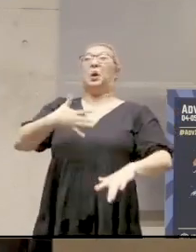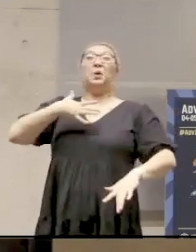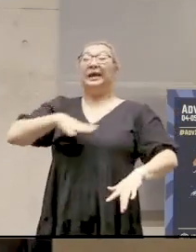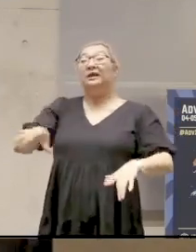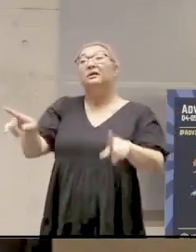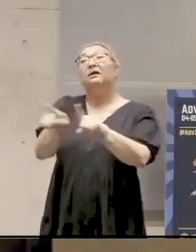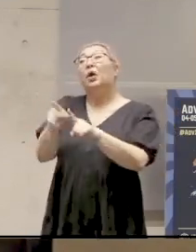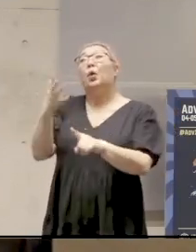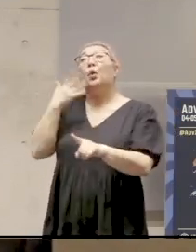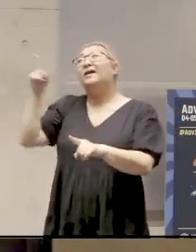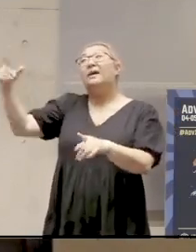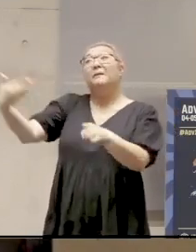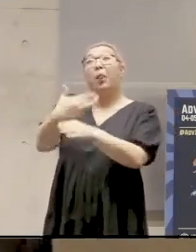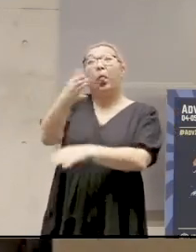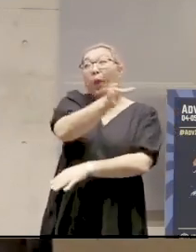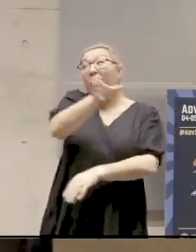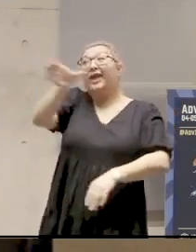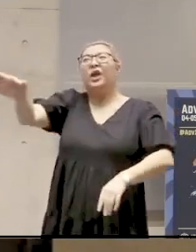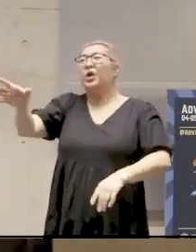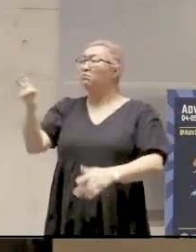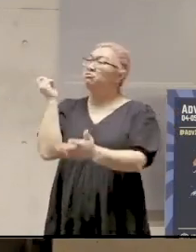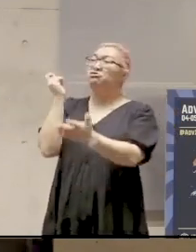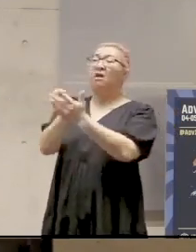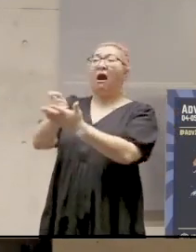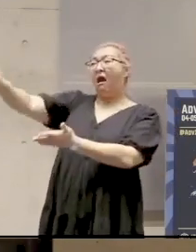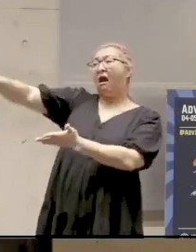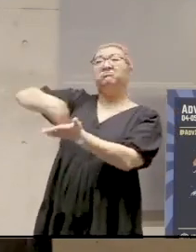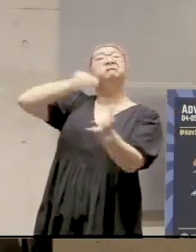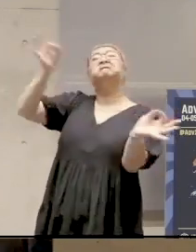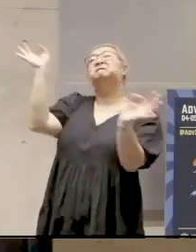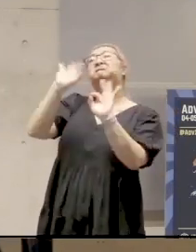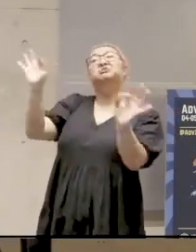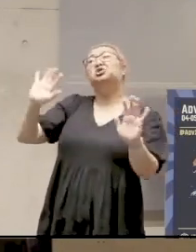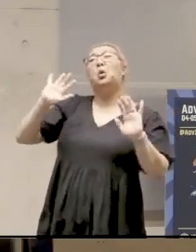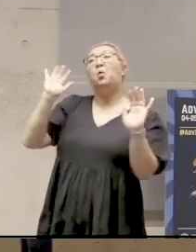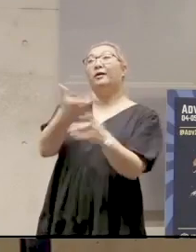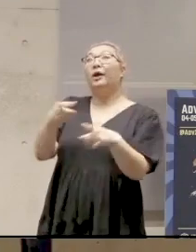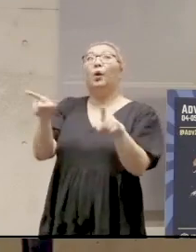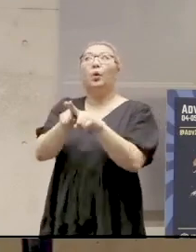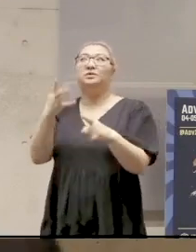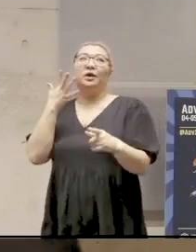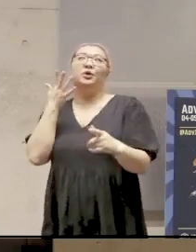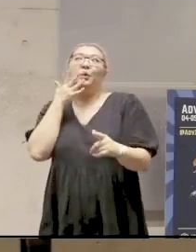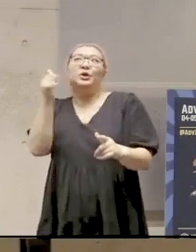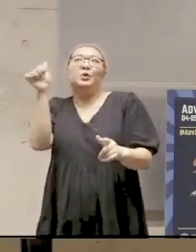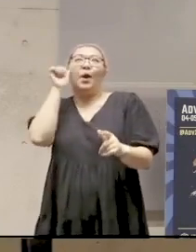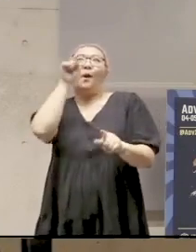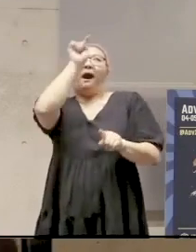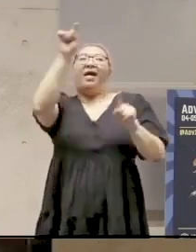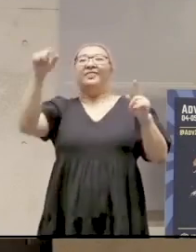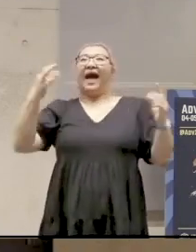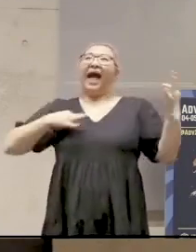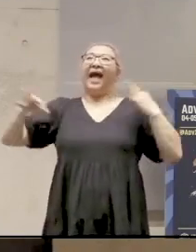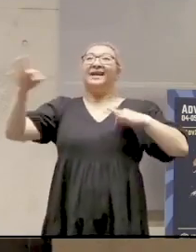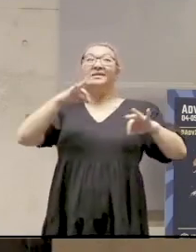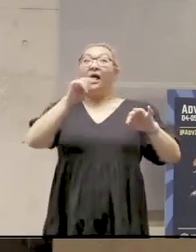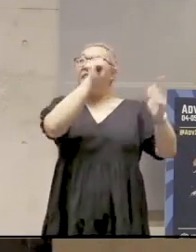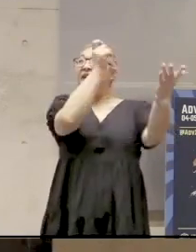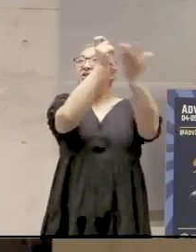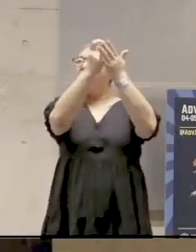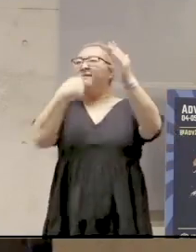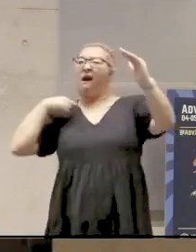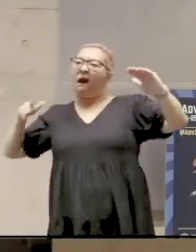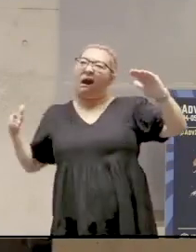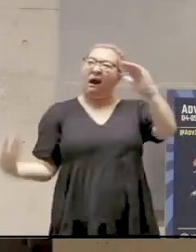till someone decides one day that they actually want to pay. Also, you'll be undercutting everyone else, so you'll get all those lovely jobs for yourself. Yeah,